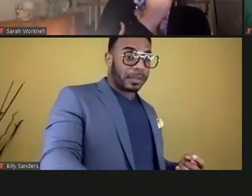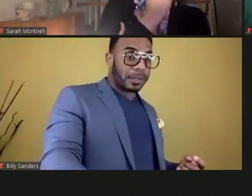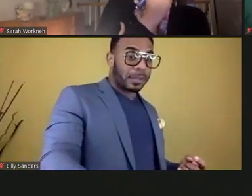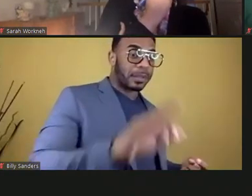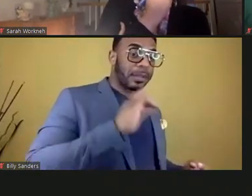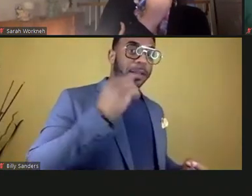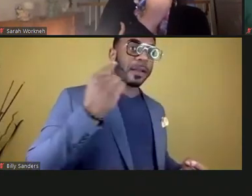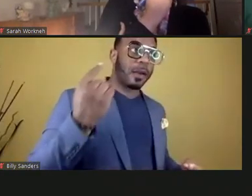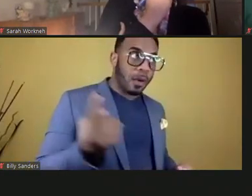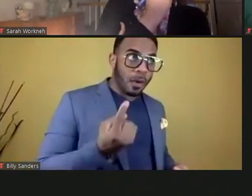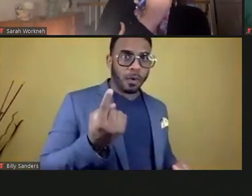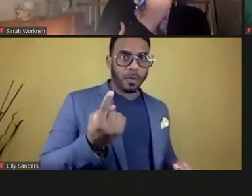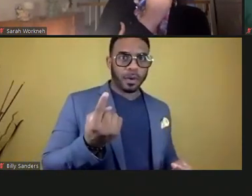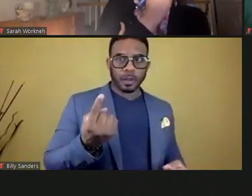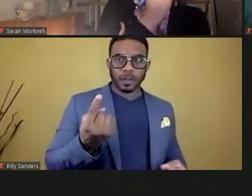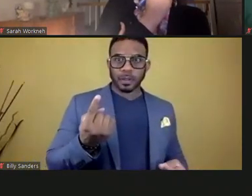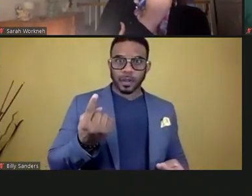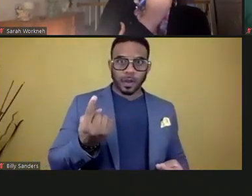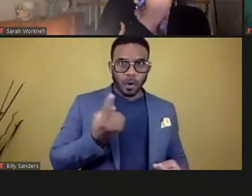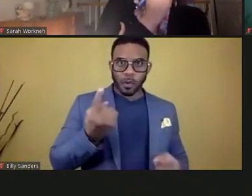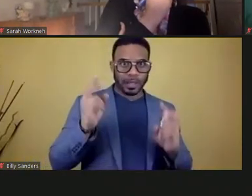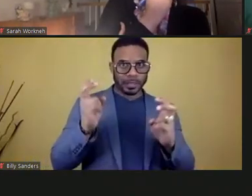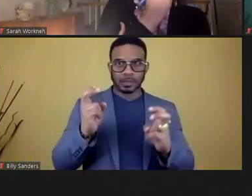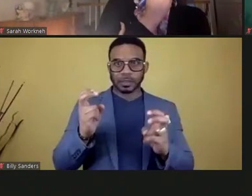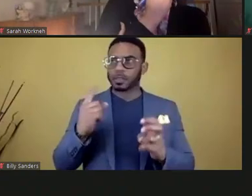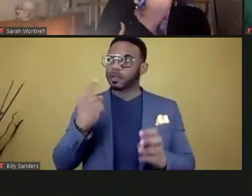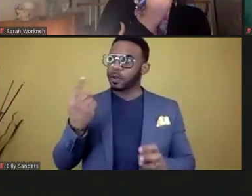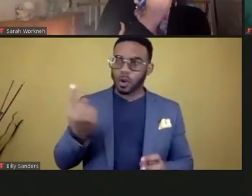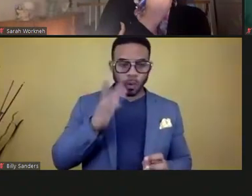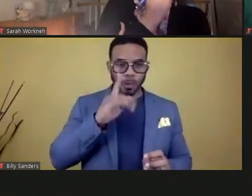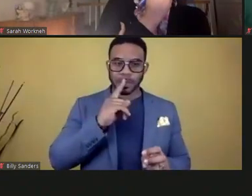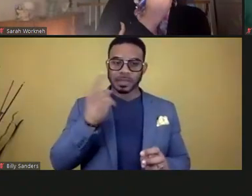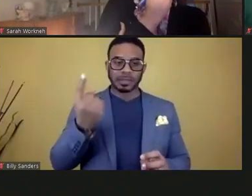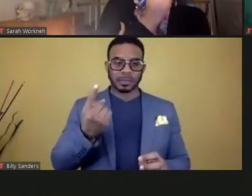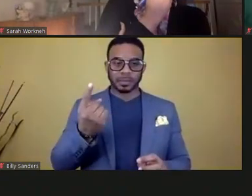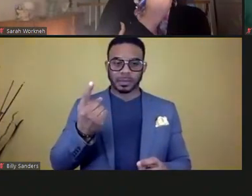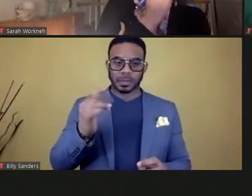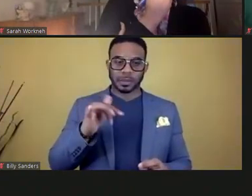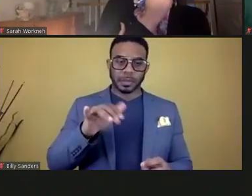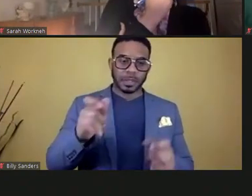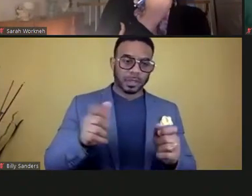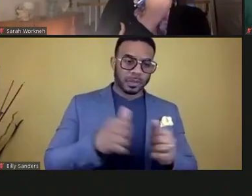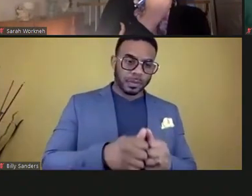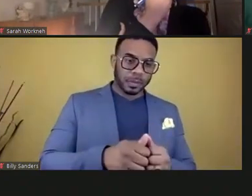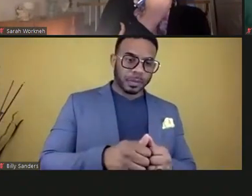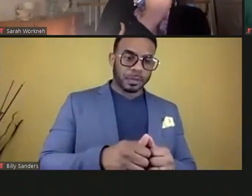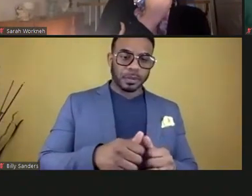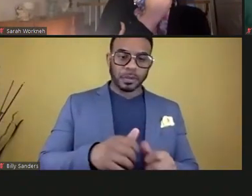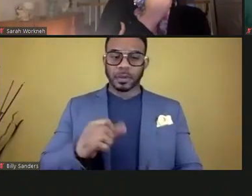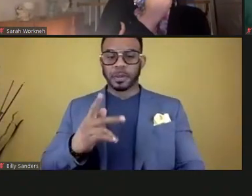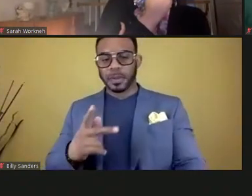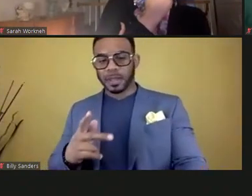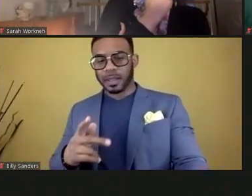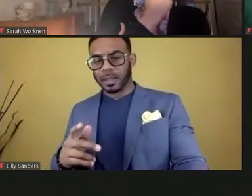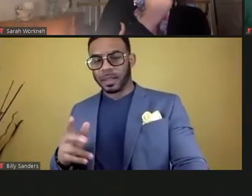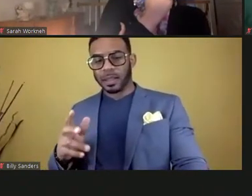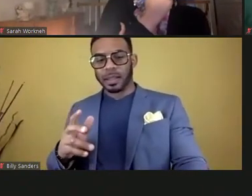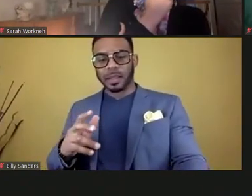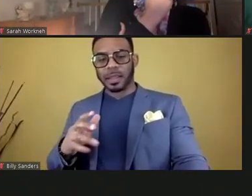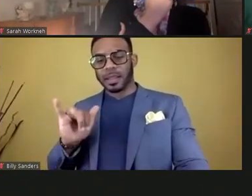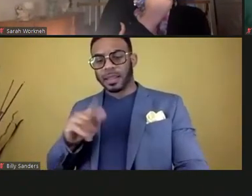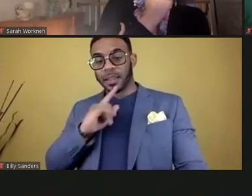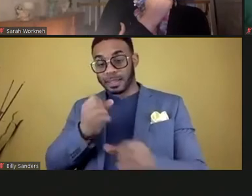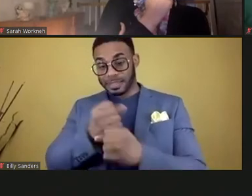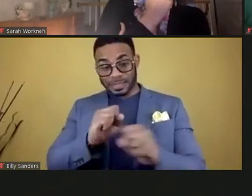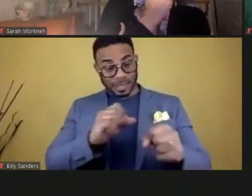always, it is always an issue, is always going to be something that we must deal with, but we have to create places which are